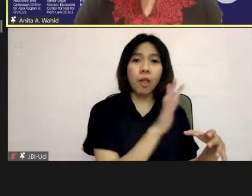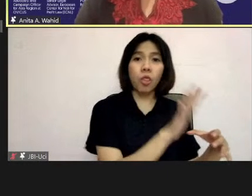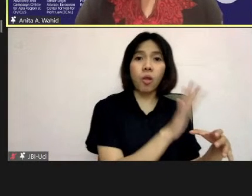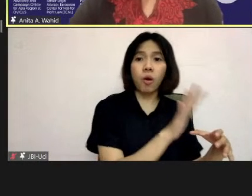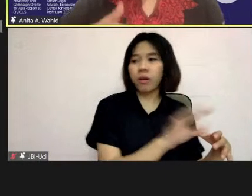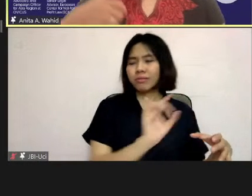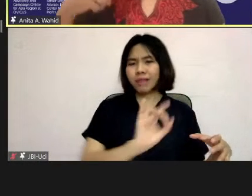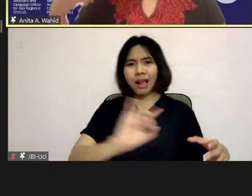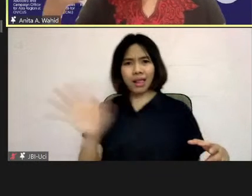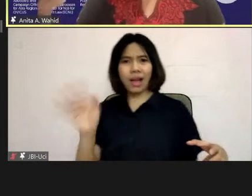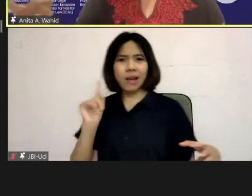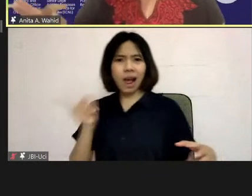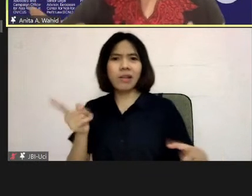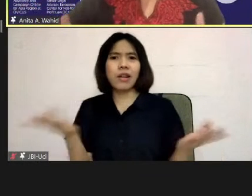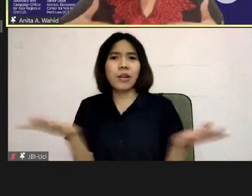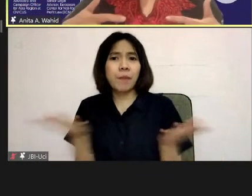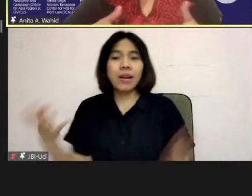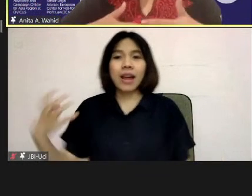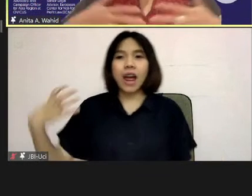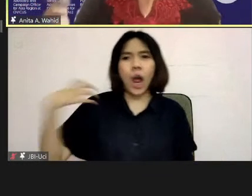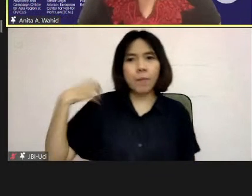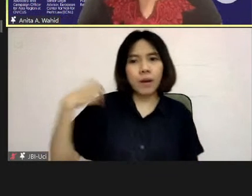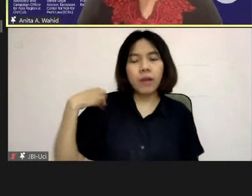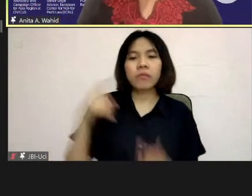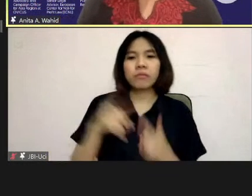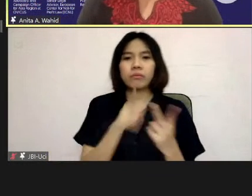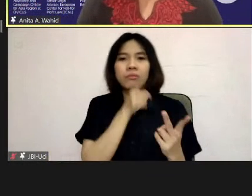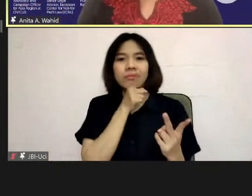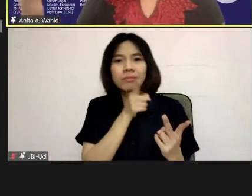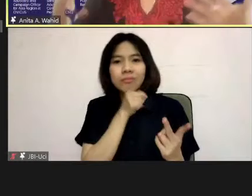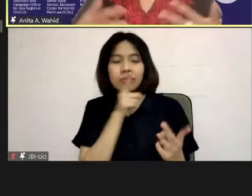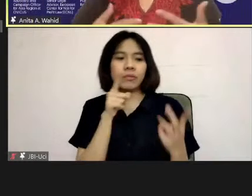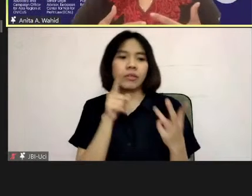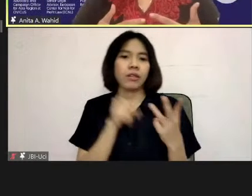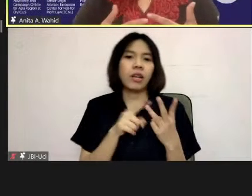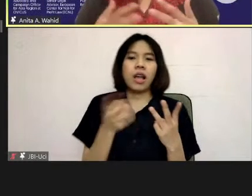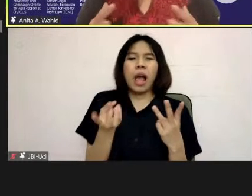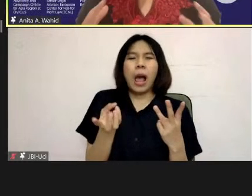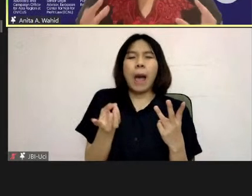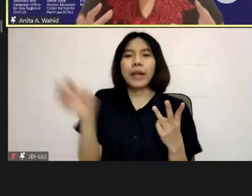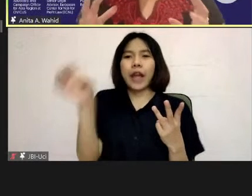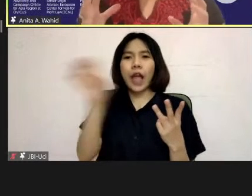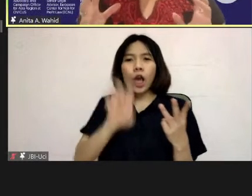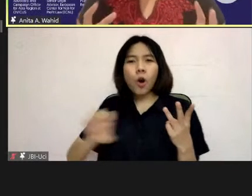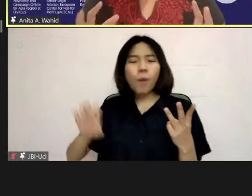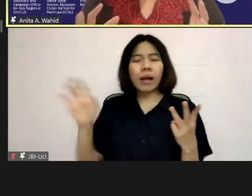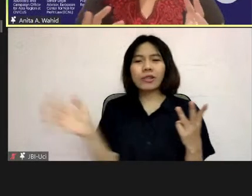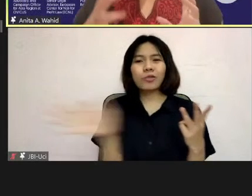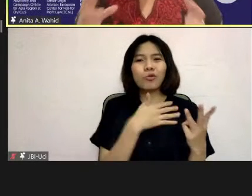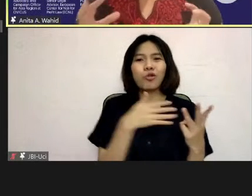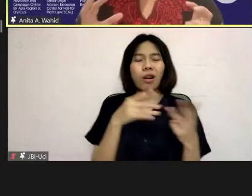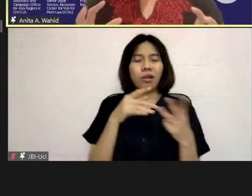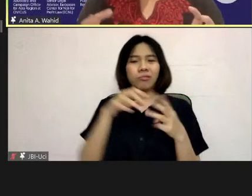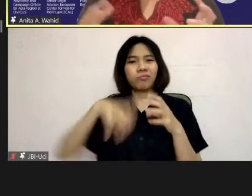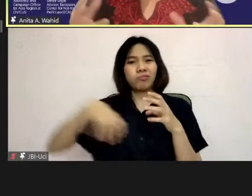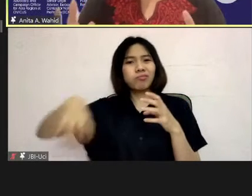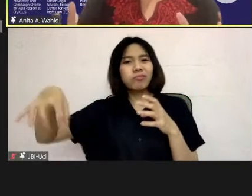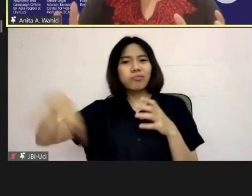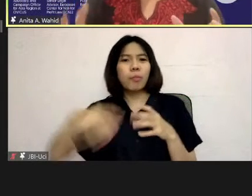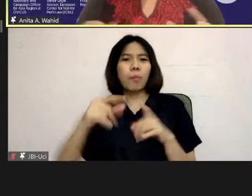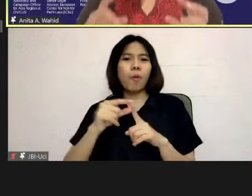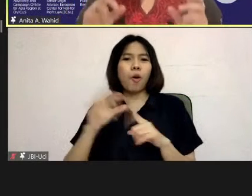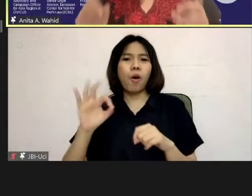these countries. We saw it happens in the United States, in England, in all of the European continent, in